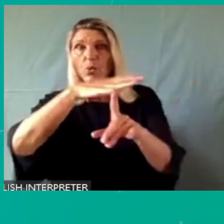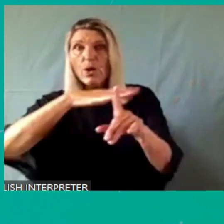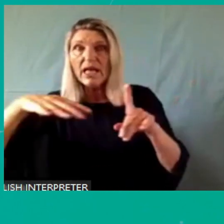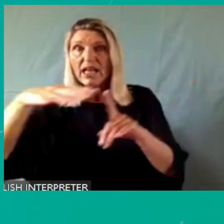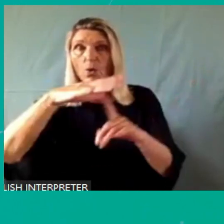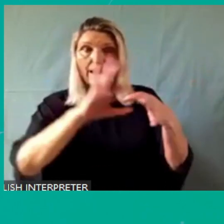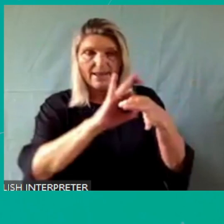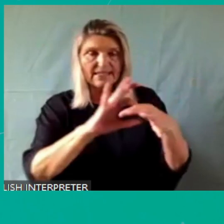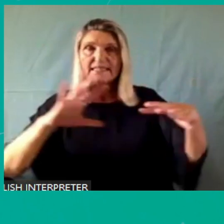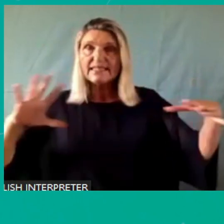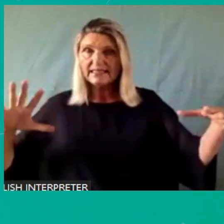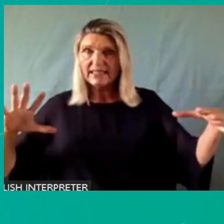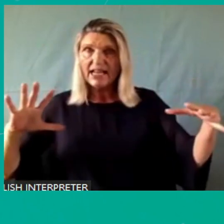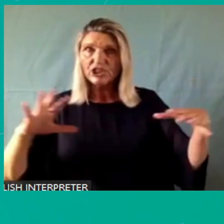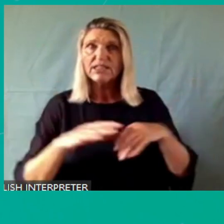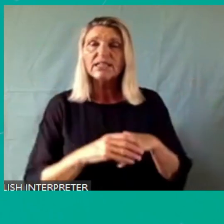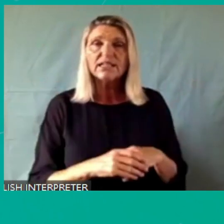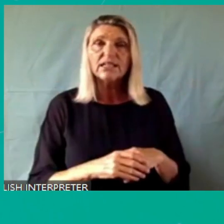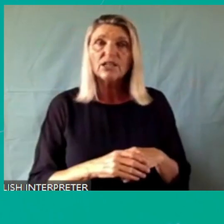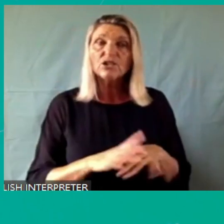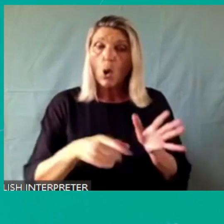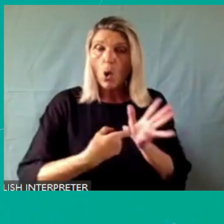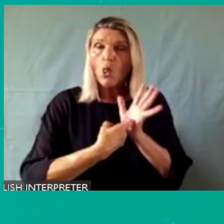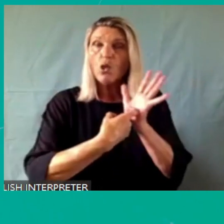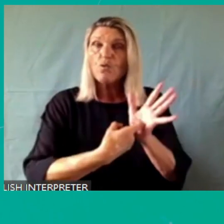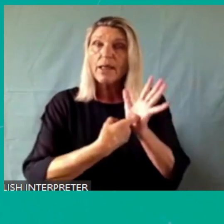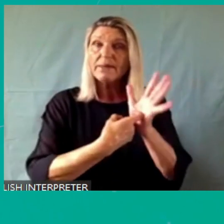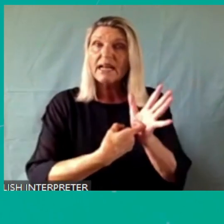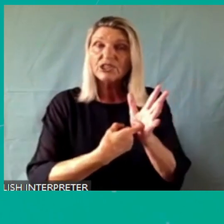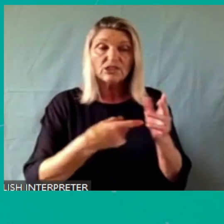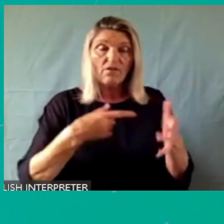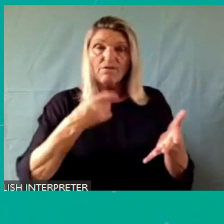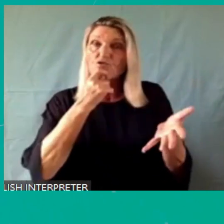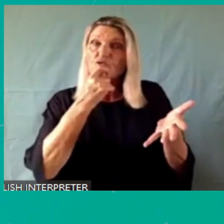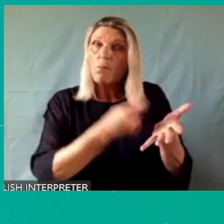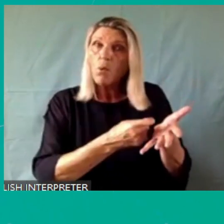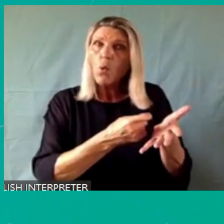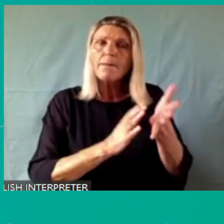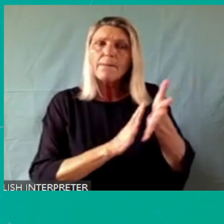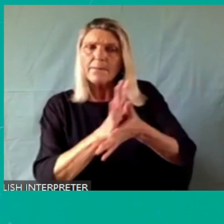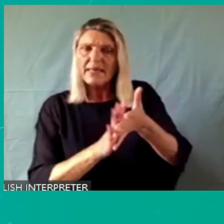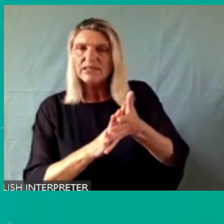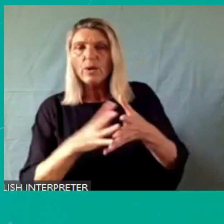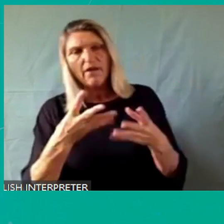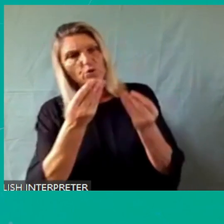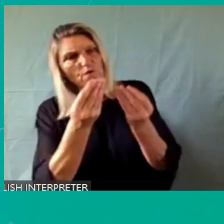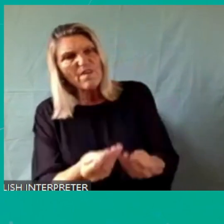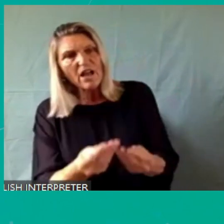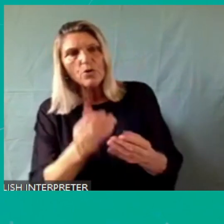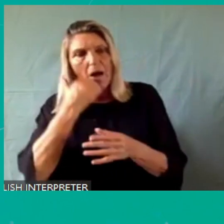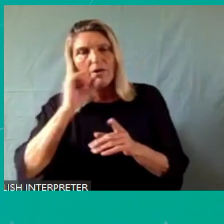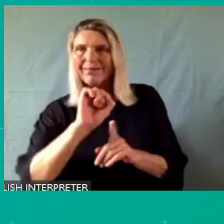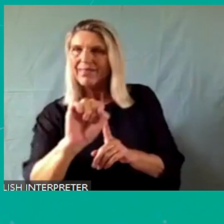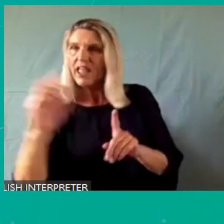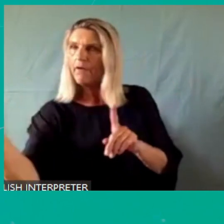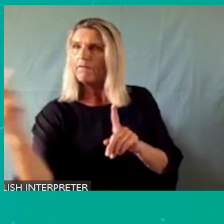the recommendations in that report revolve around valuing Indigenous worldviews, prioritising tino